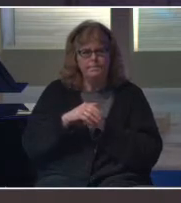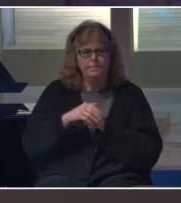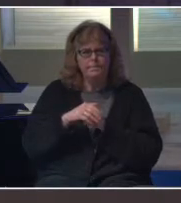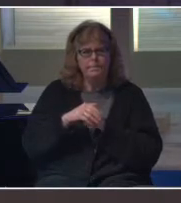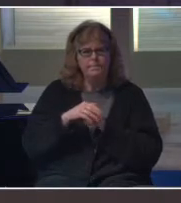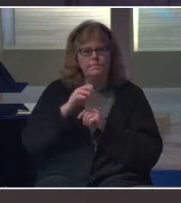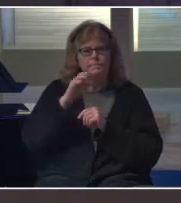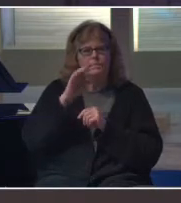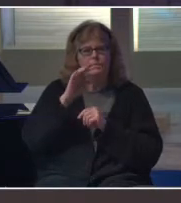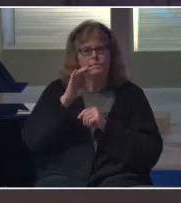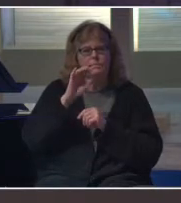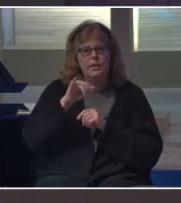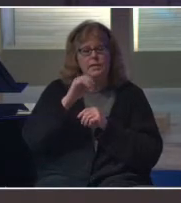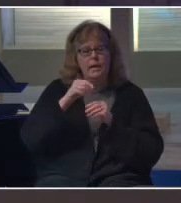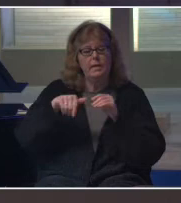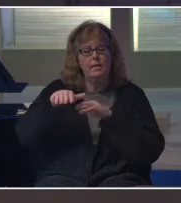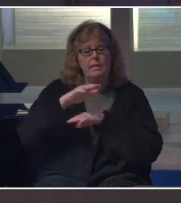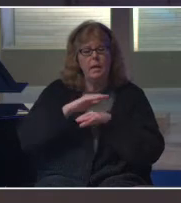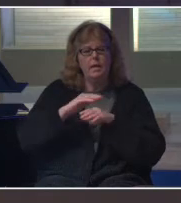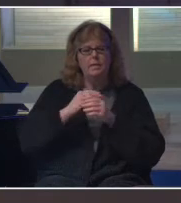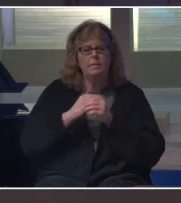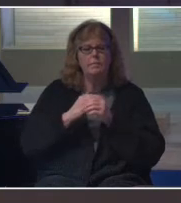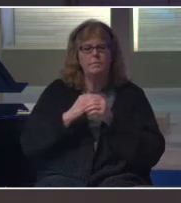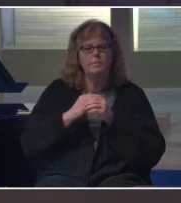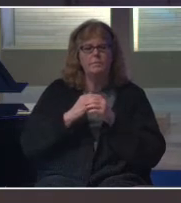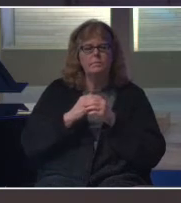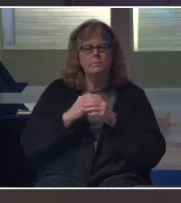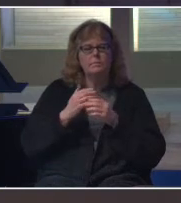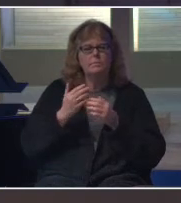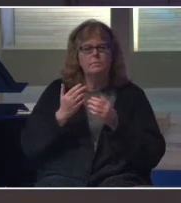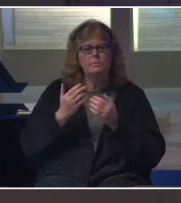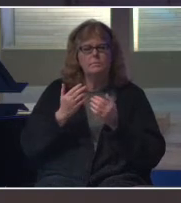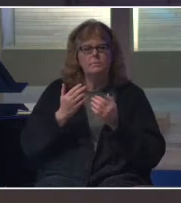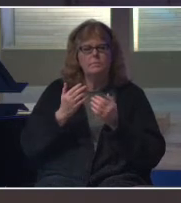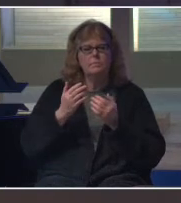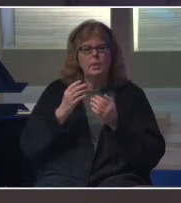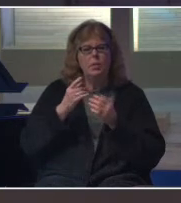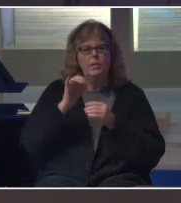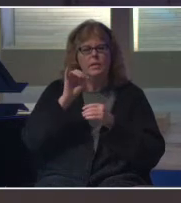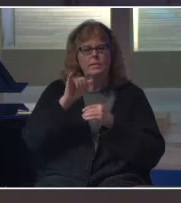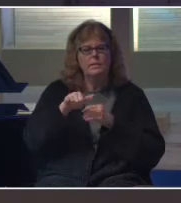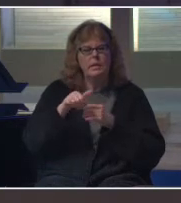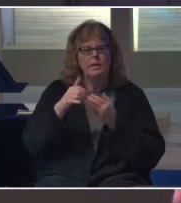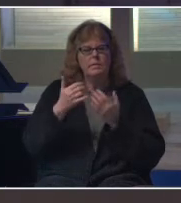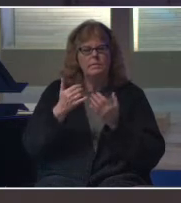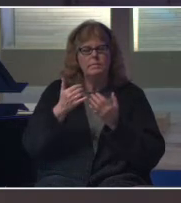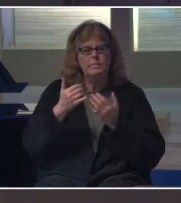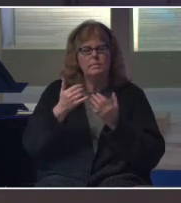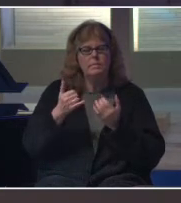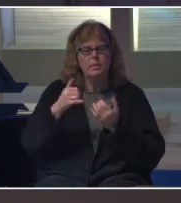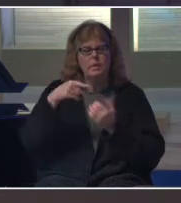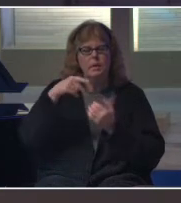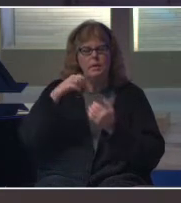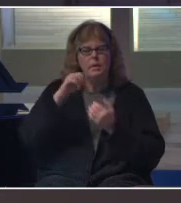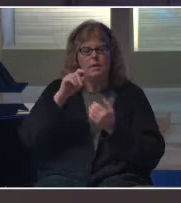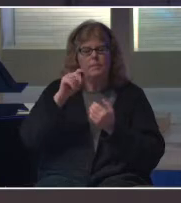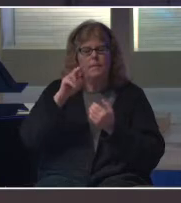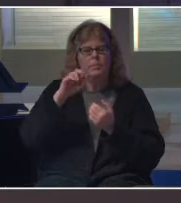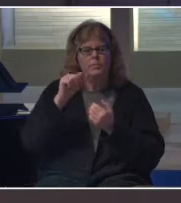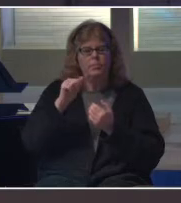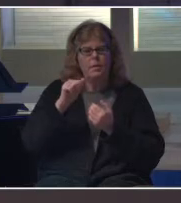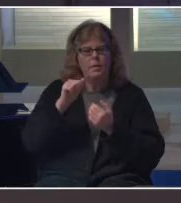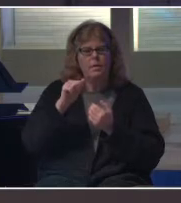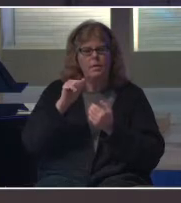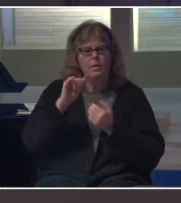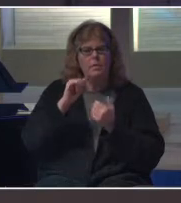And that land, by the way, is where they stayed, is in the land where Petra is.